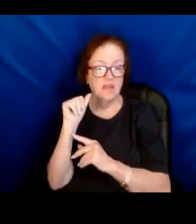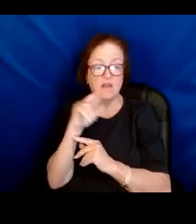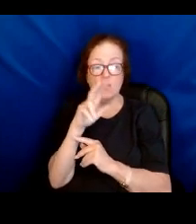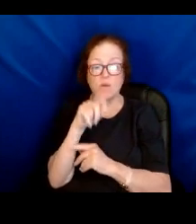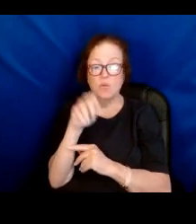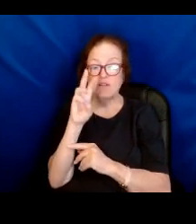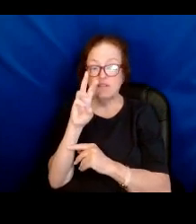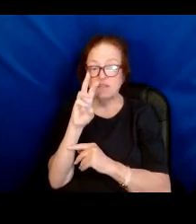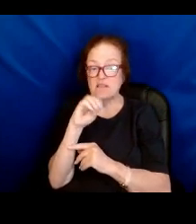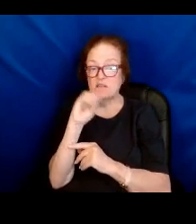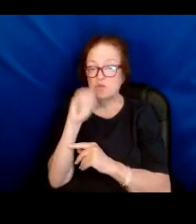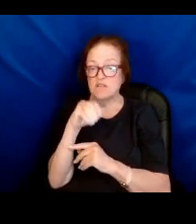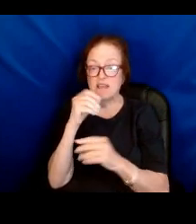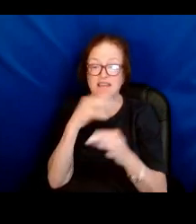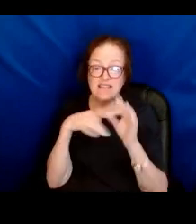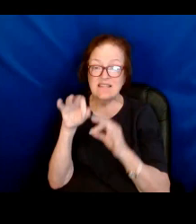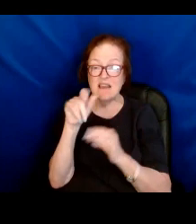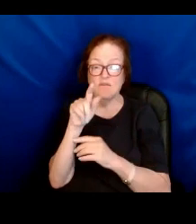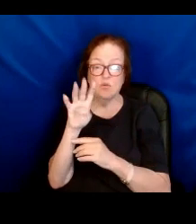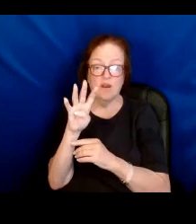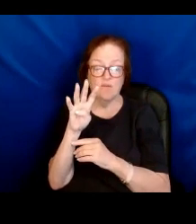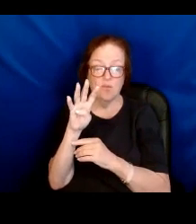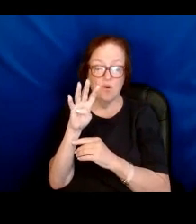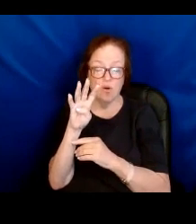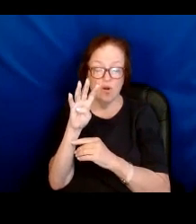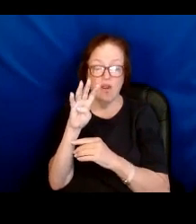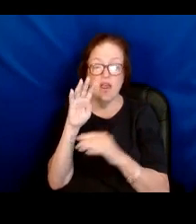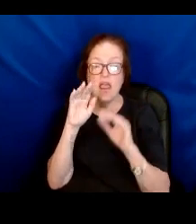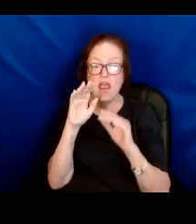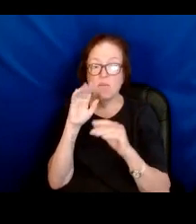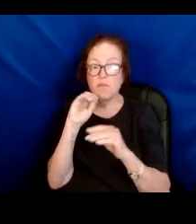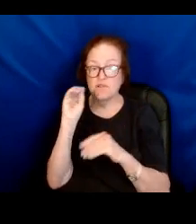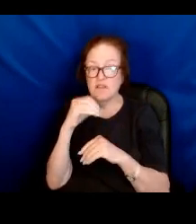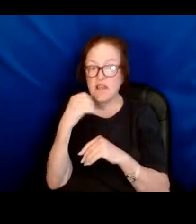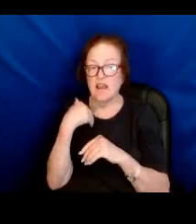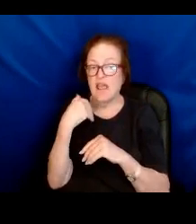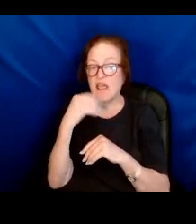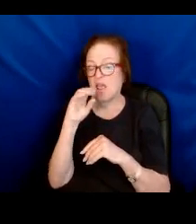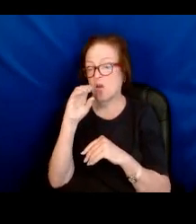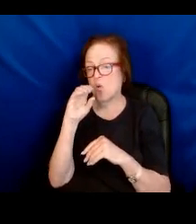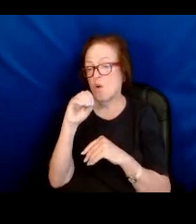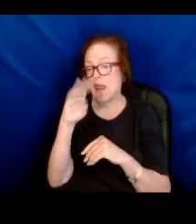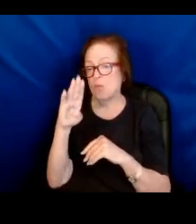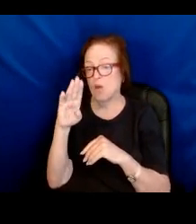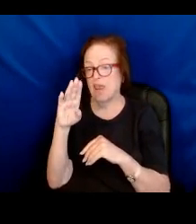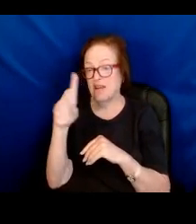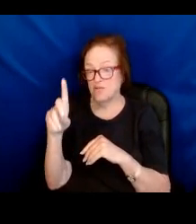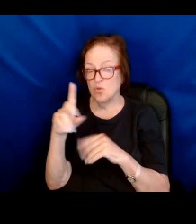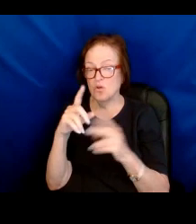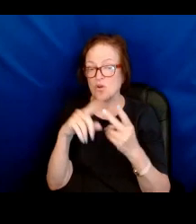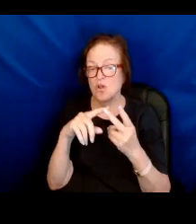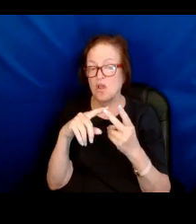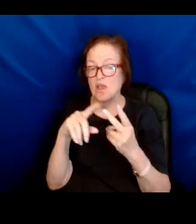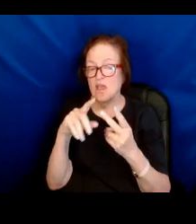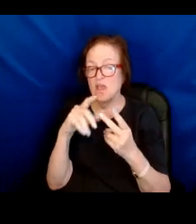3.6% instead of the 24% had organic brain disorder, and 5% of the clients had an alcohol or drug